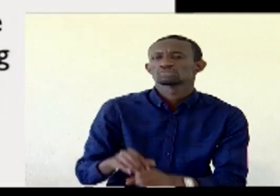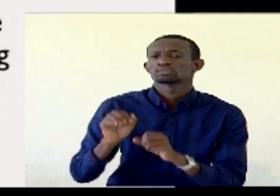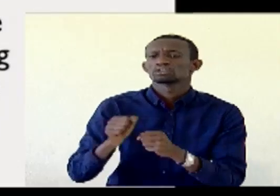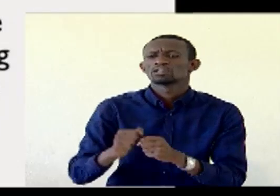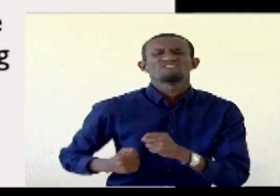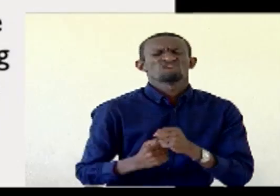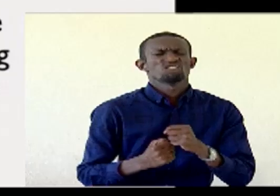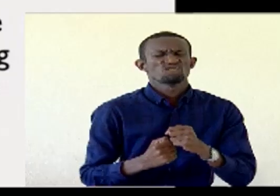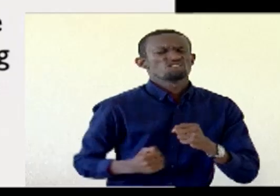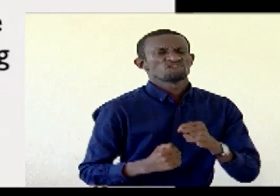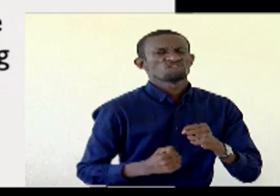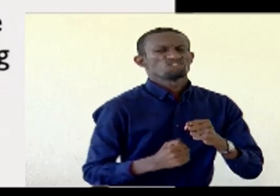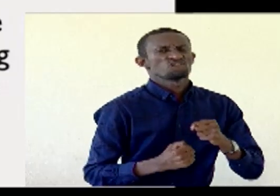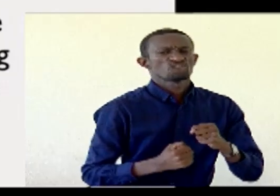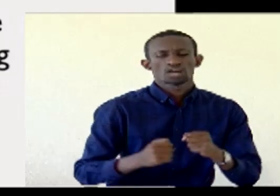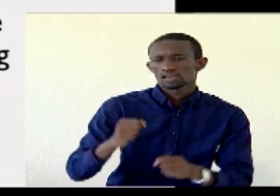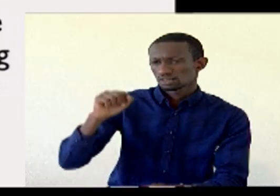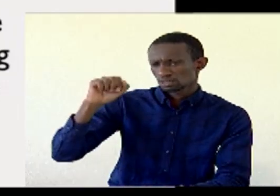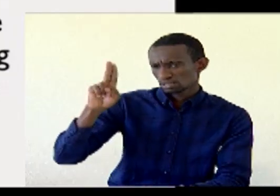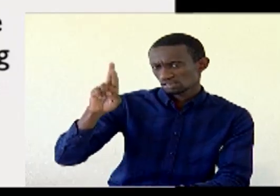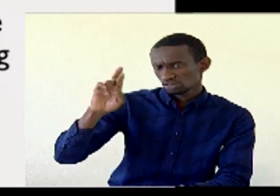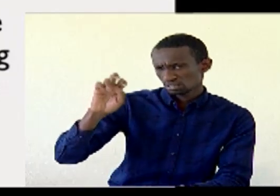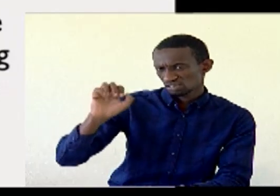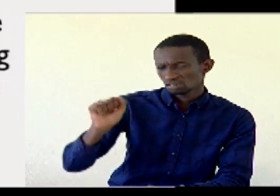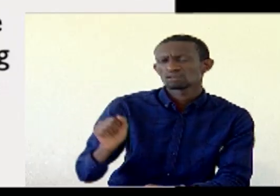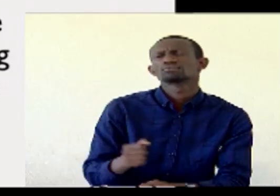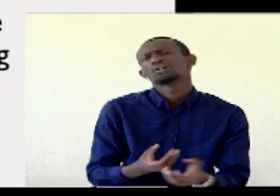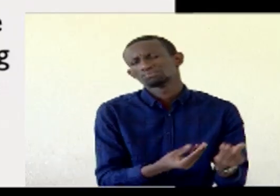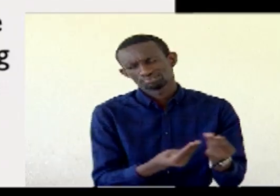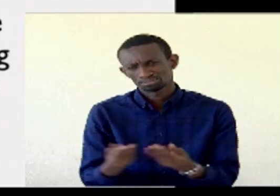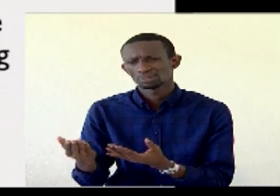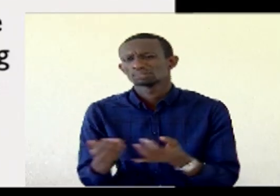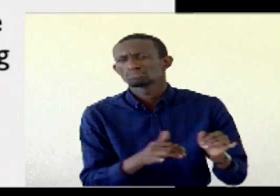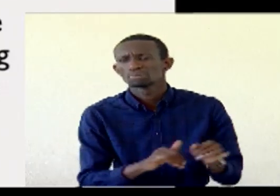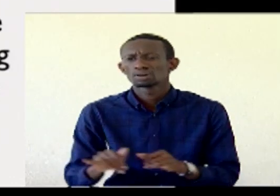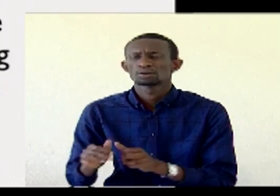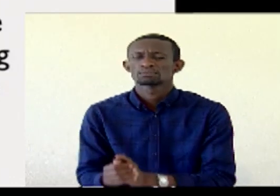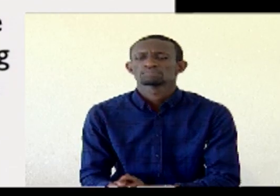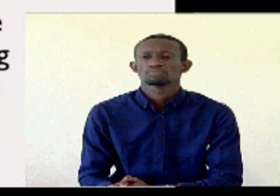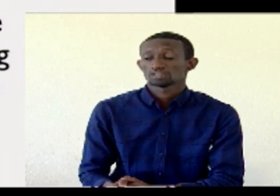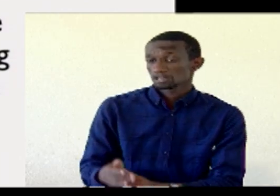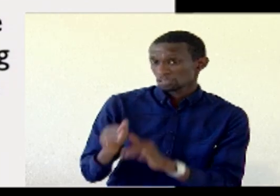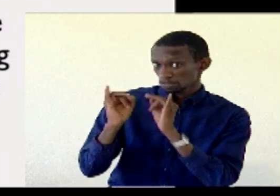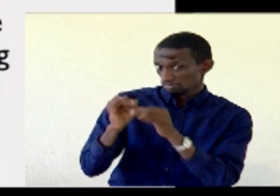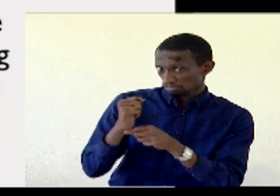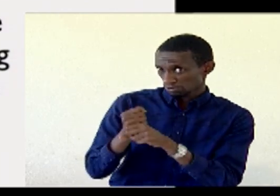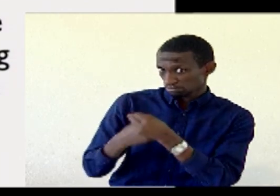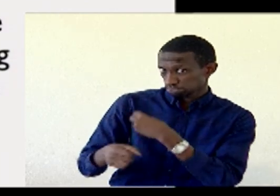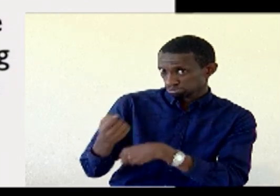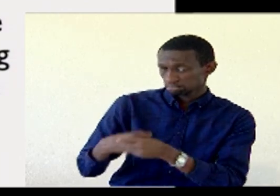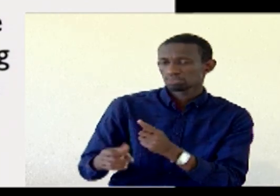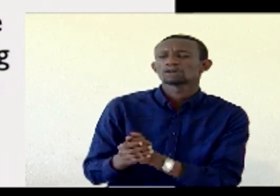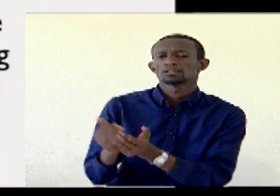drain in this tube. Once they contract and relax, the urine is going to be drawn from the urinary